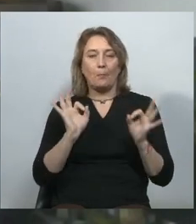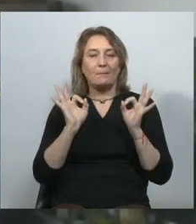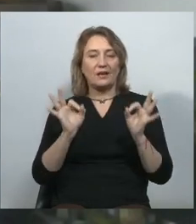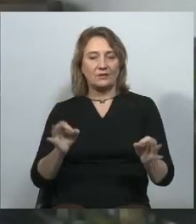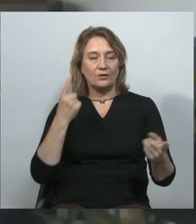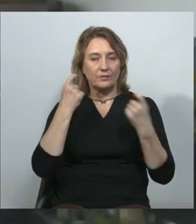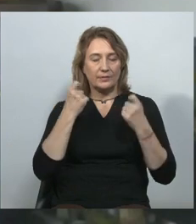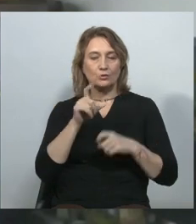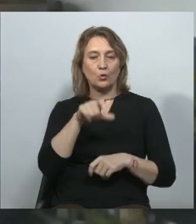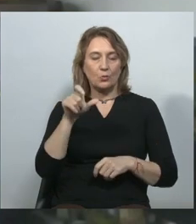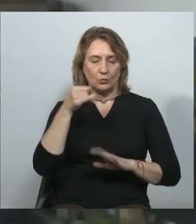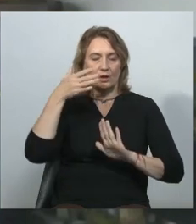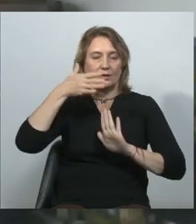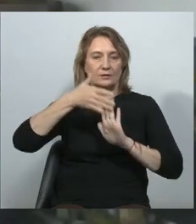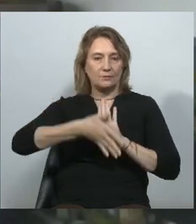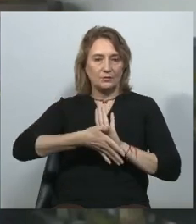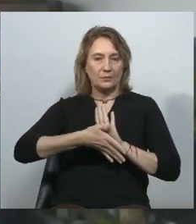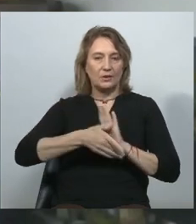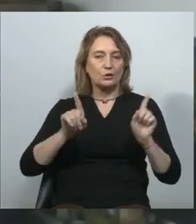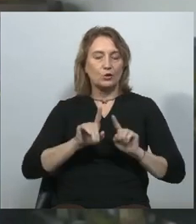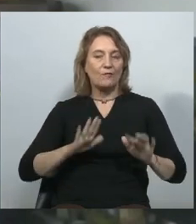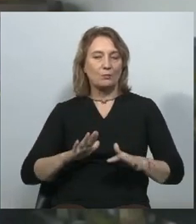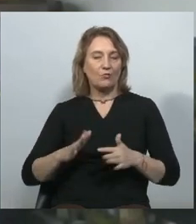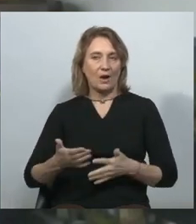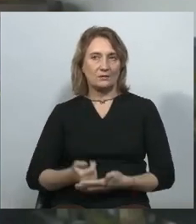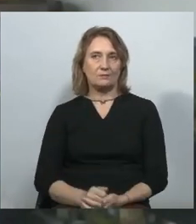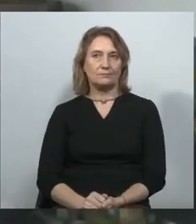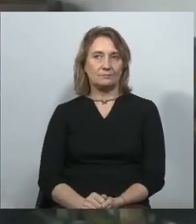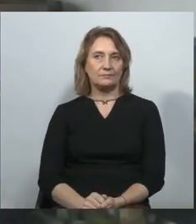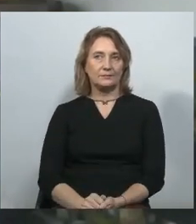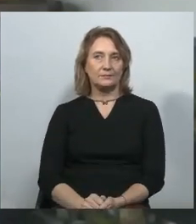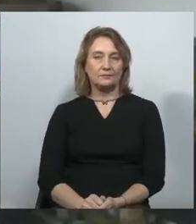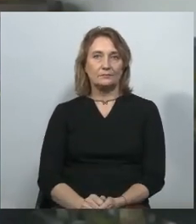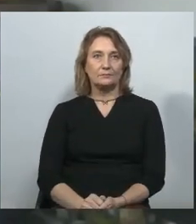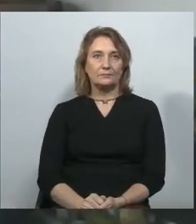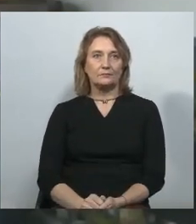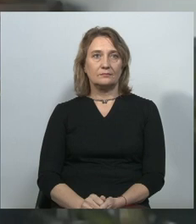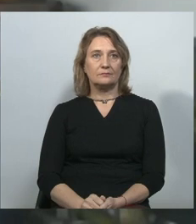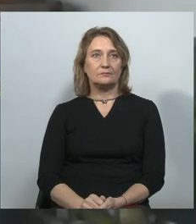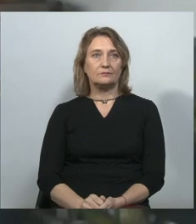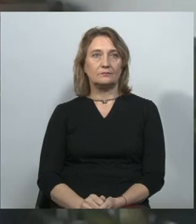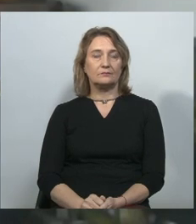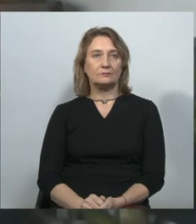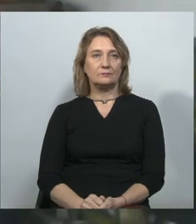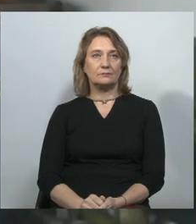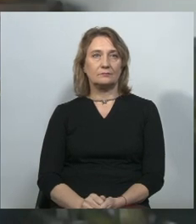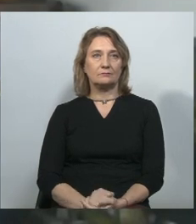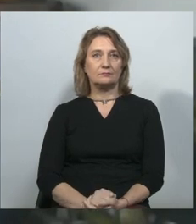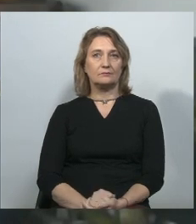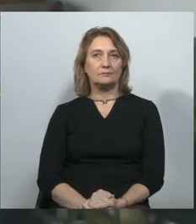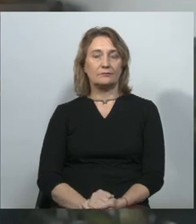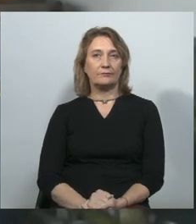common. And they were from a working class woman describing how a hospital that worked at